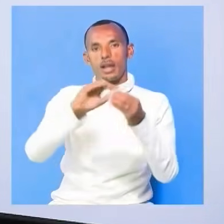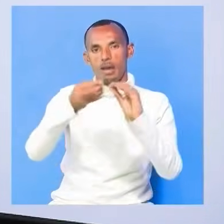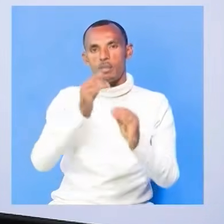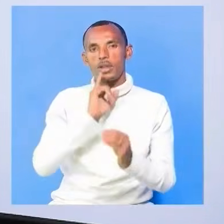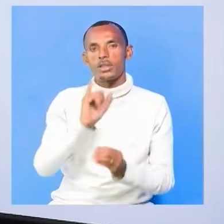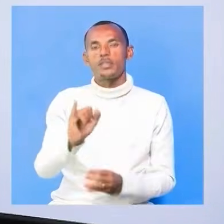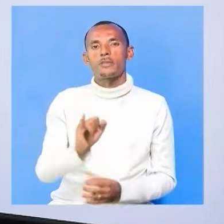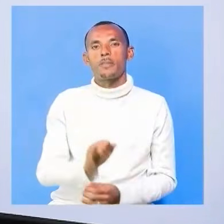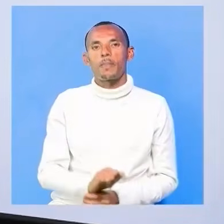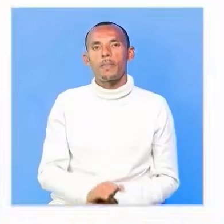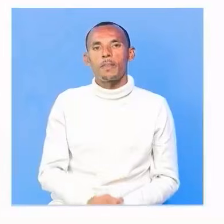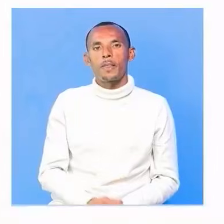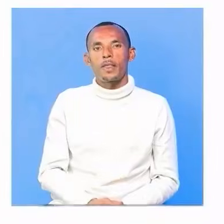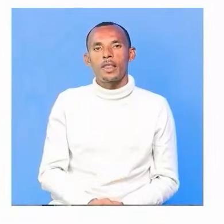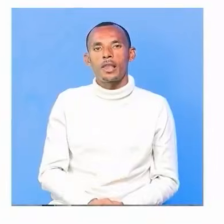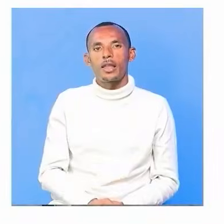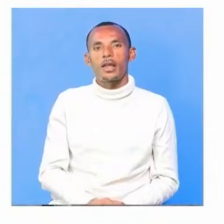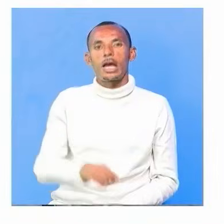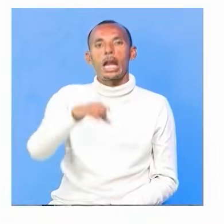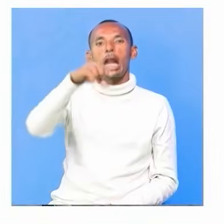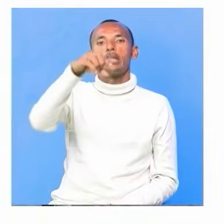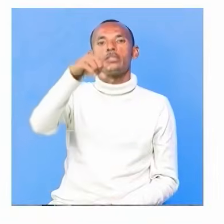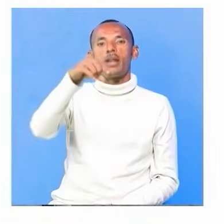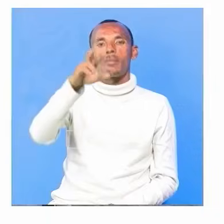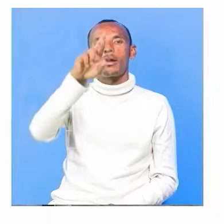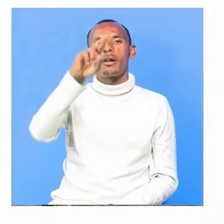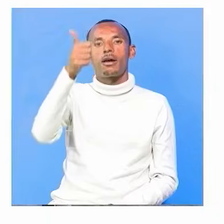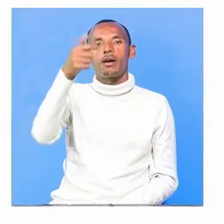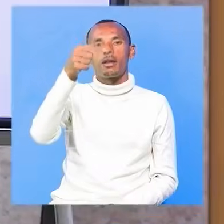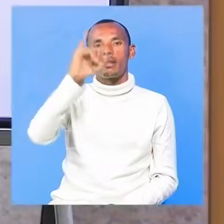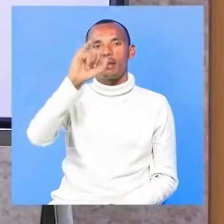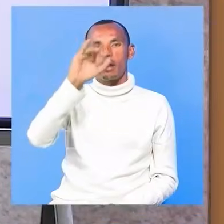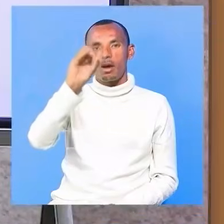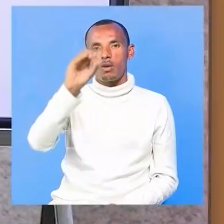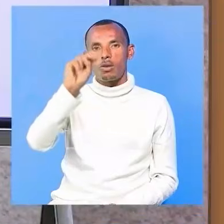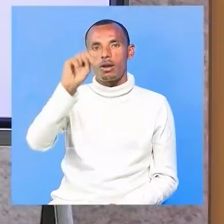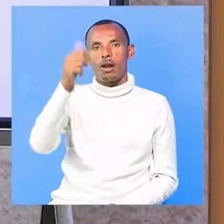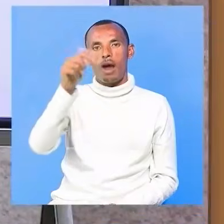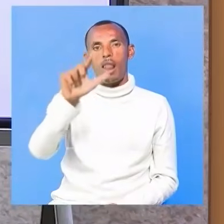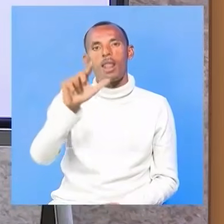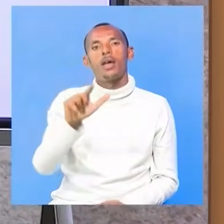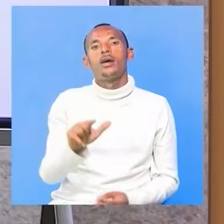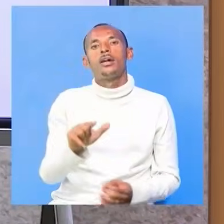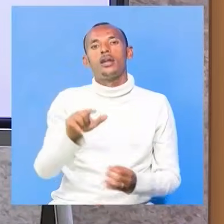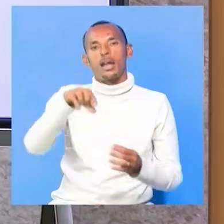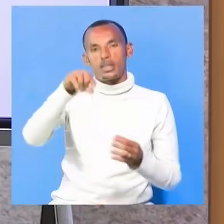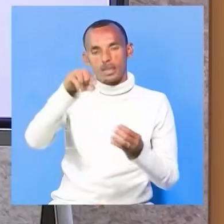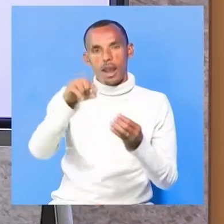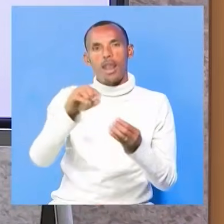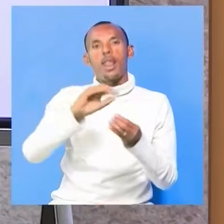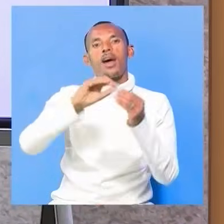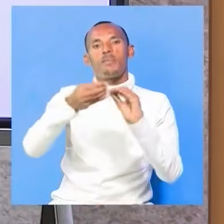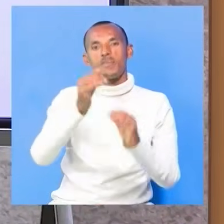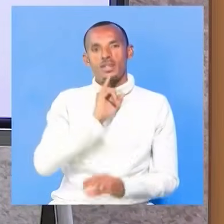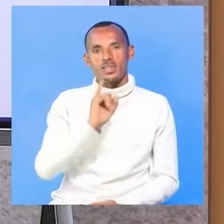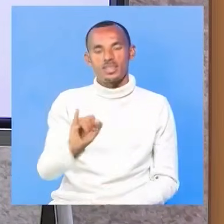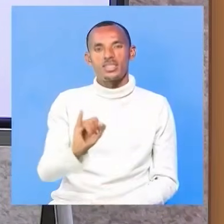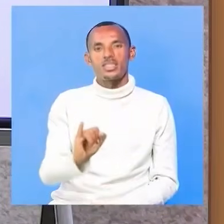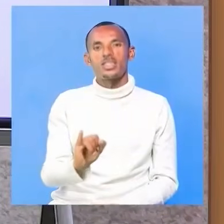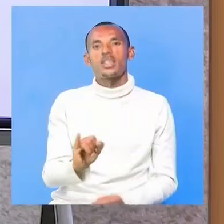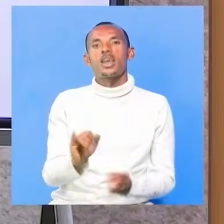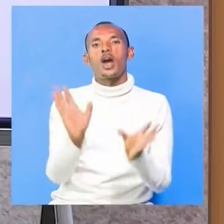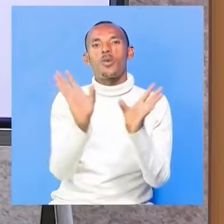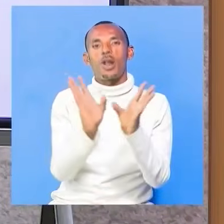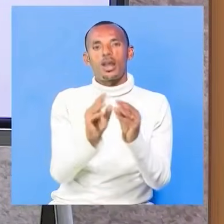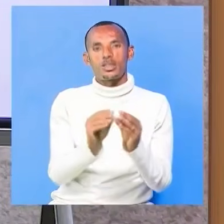have here is rational number. Okay, the set of rational number